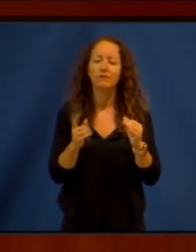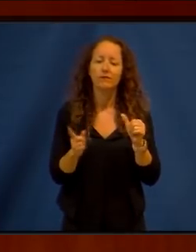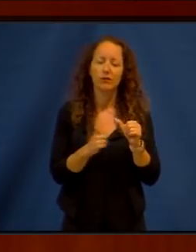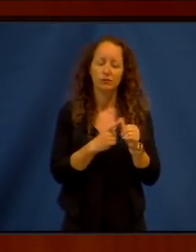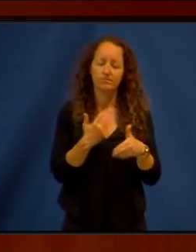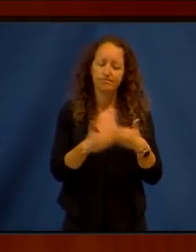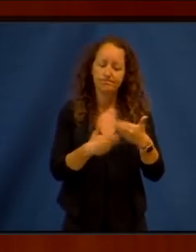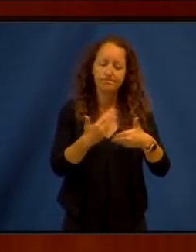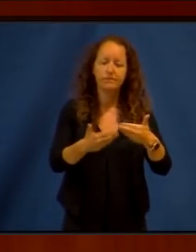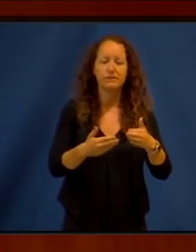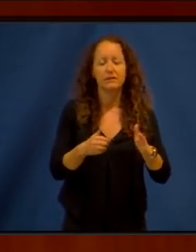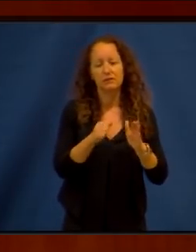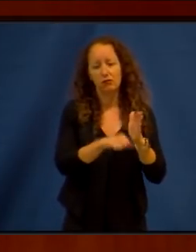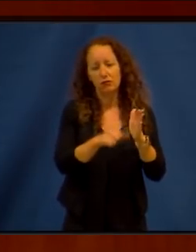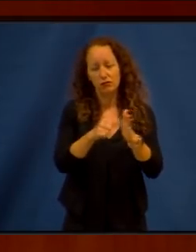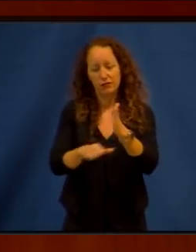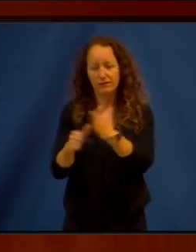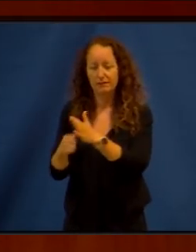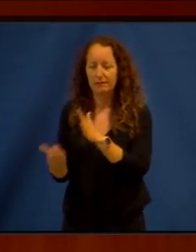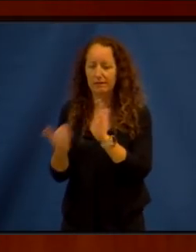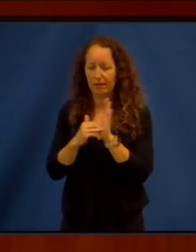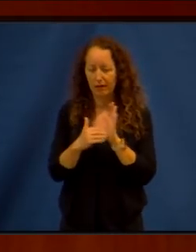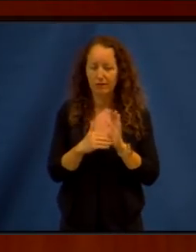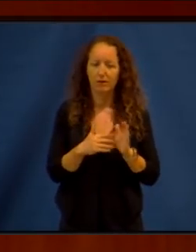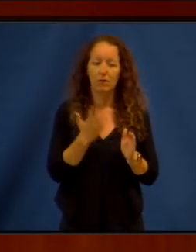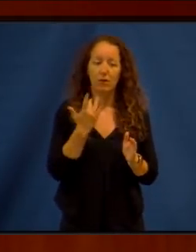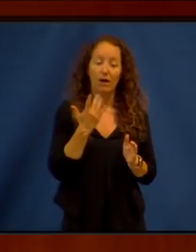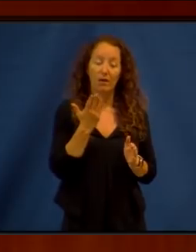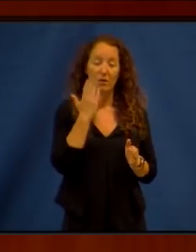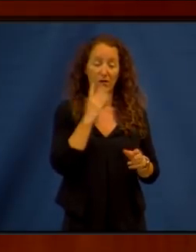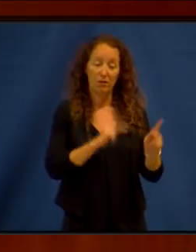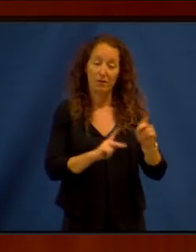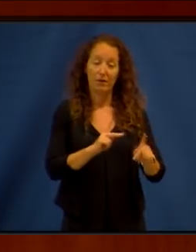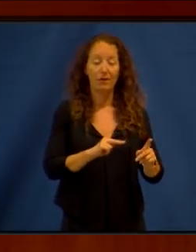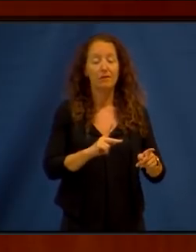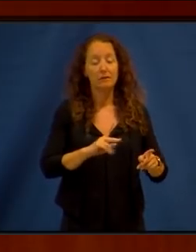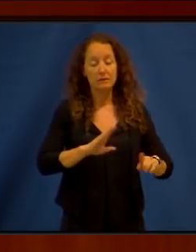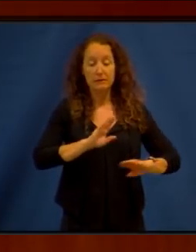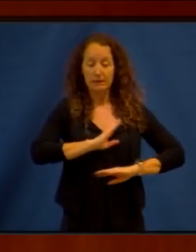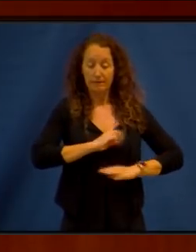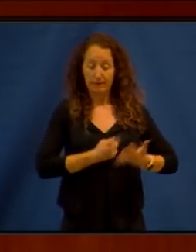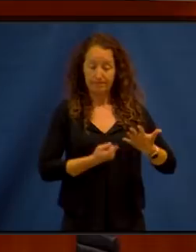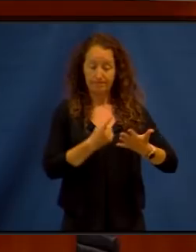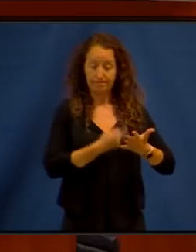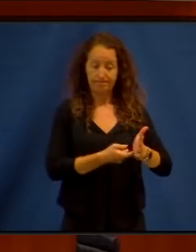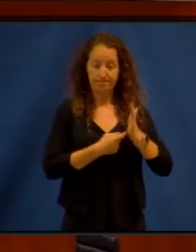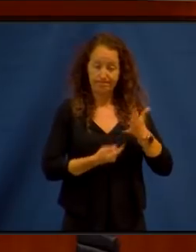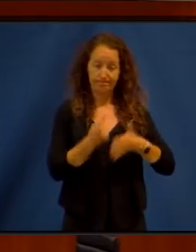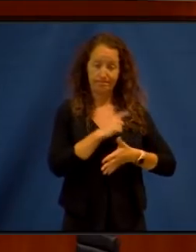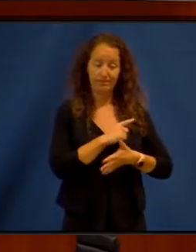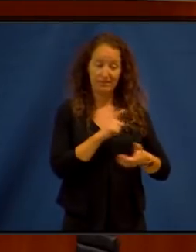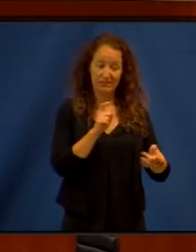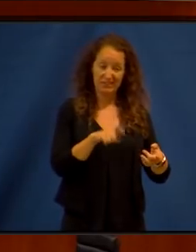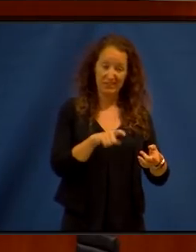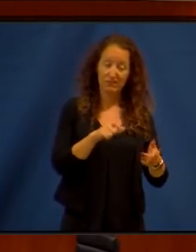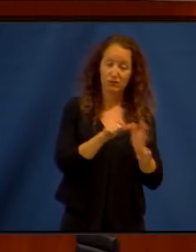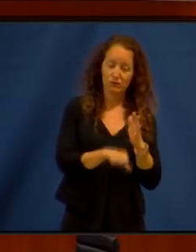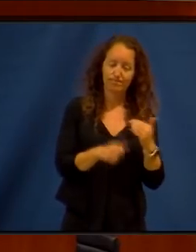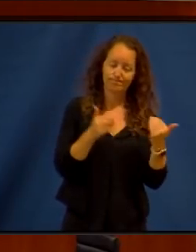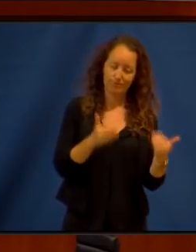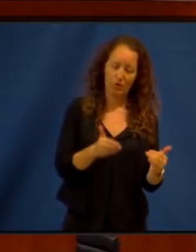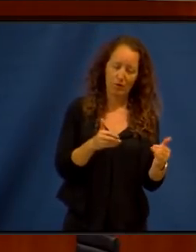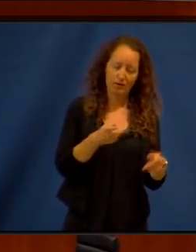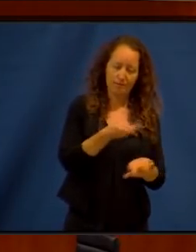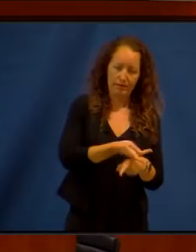care to our community and those patients that meet those qualifications. Thank you. We have another question.